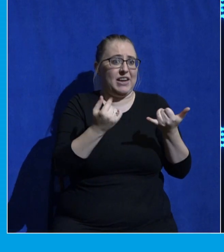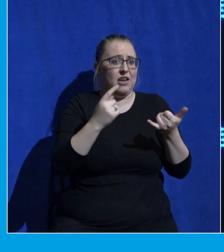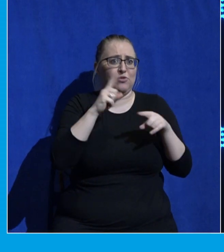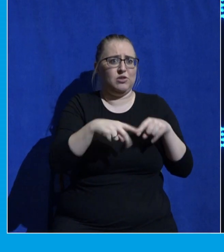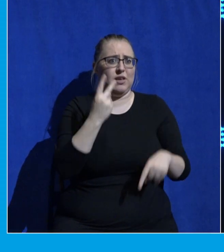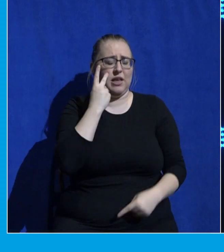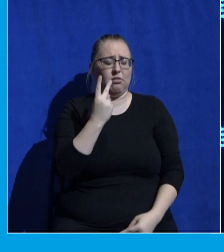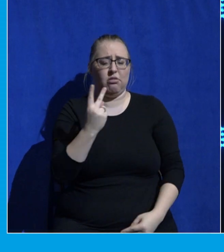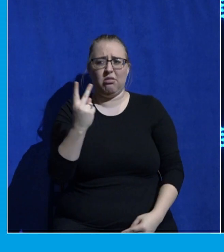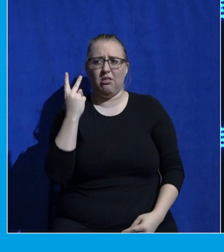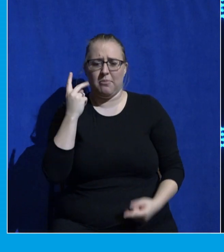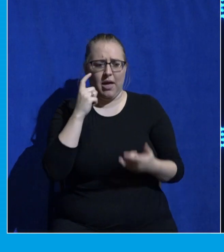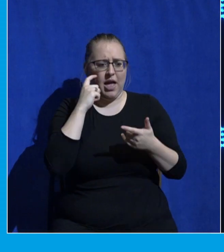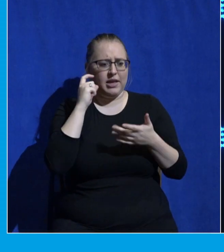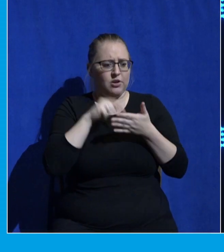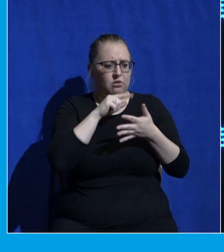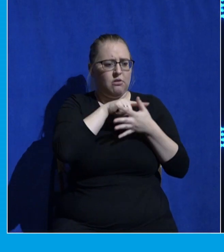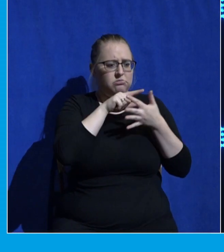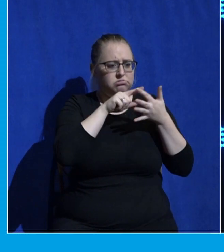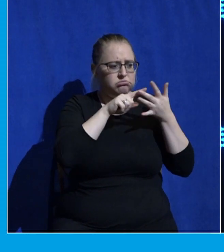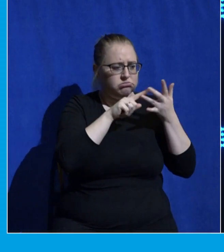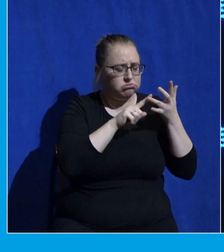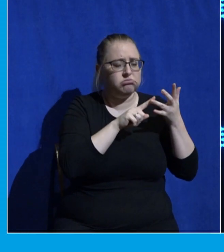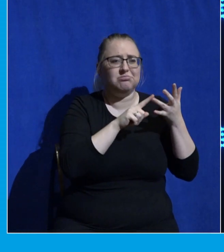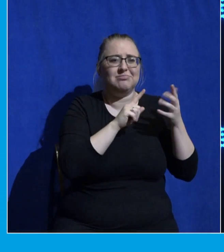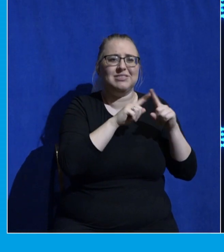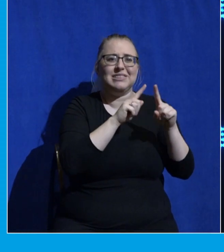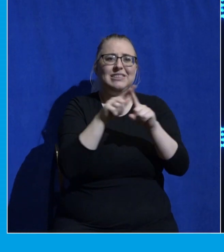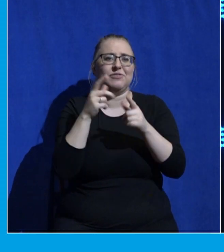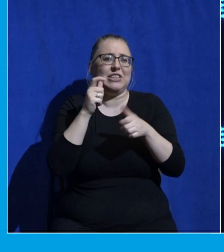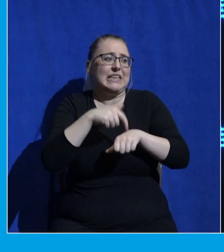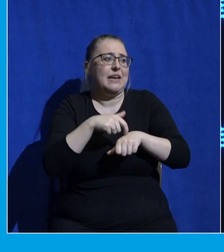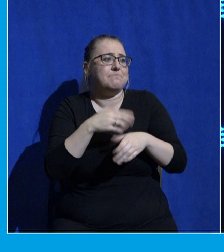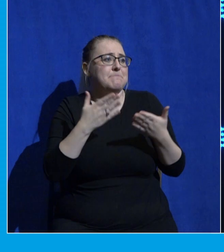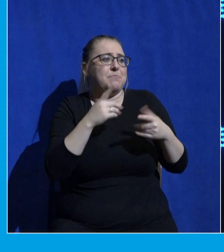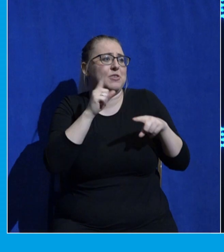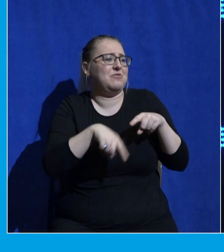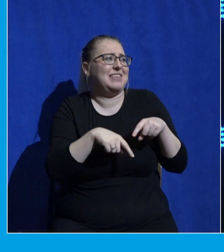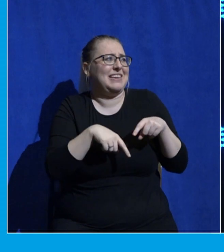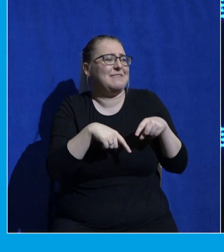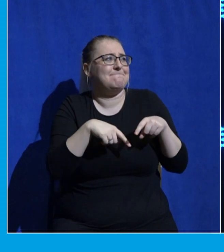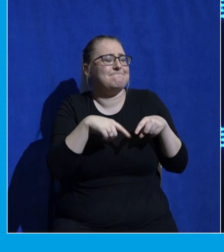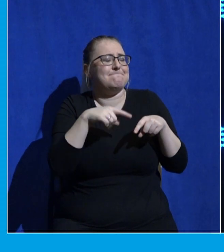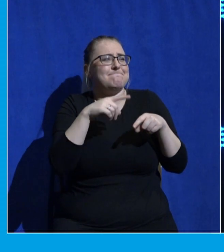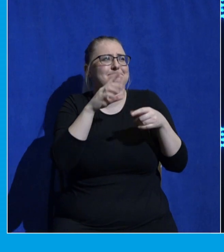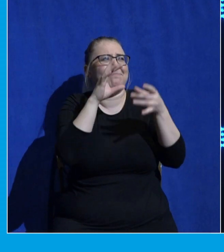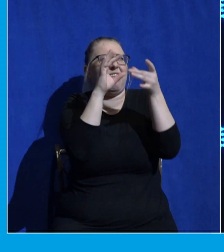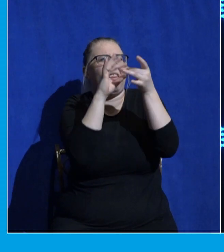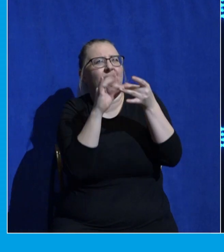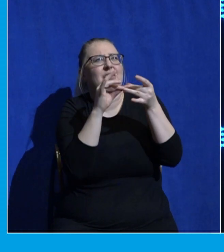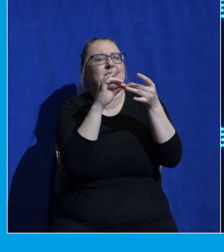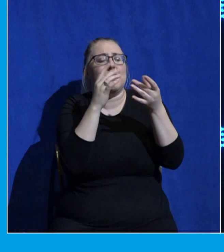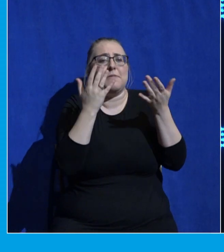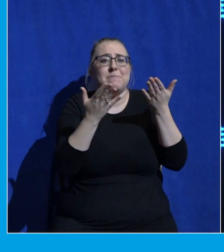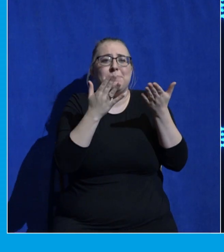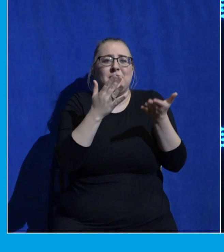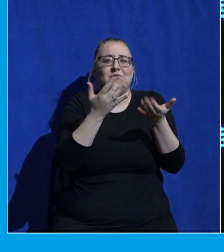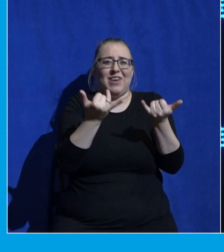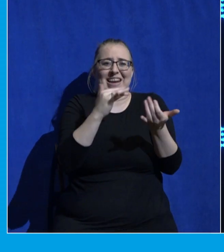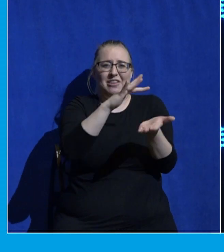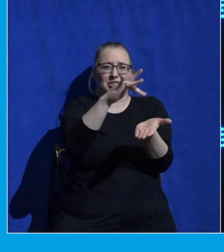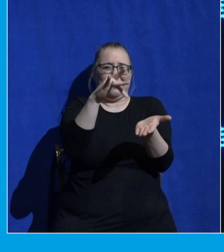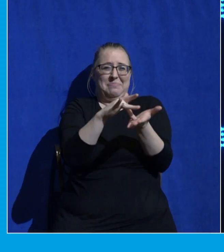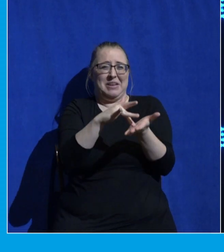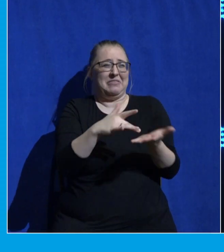just named. It's hard. You can't articulate your struggles in the same way that I just did. Maybe you're in it right now, and you're like, it